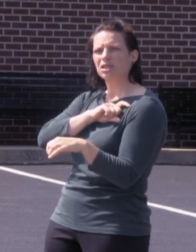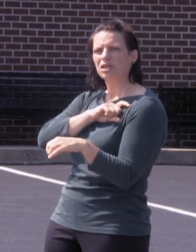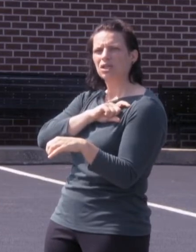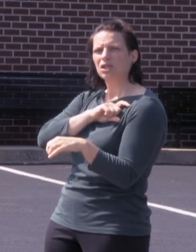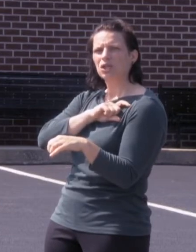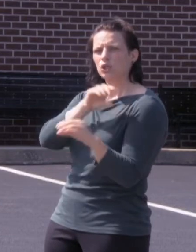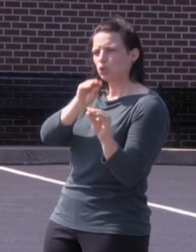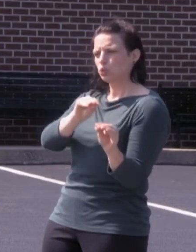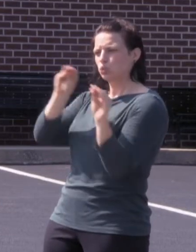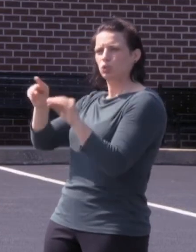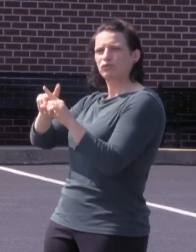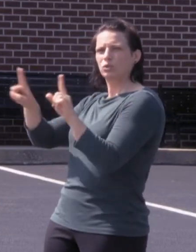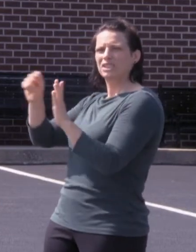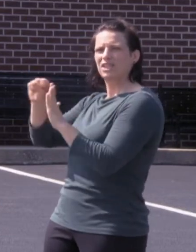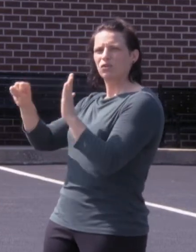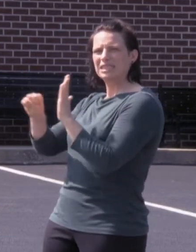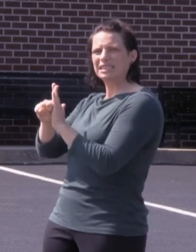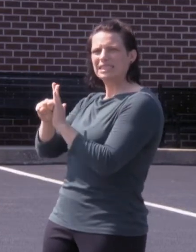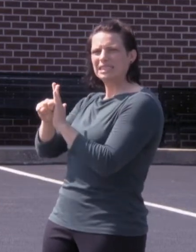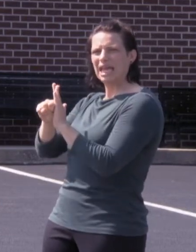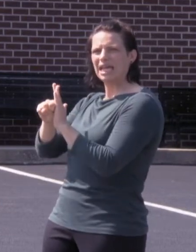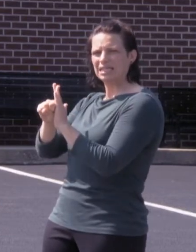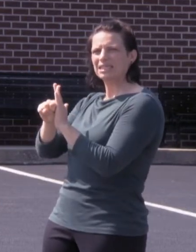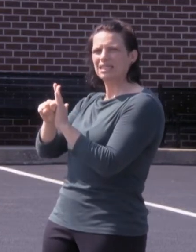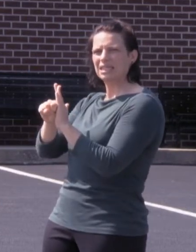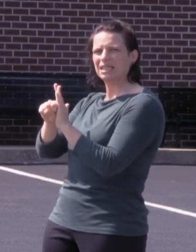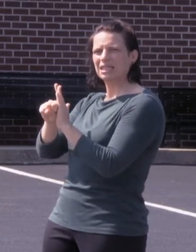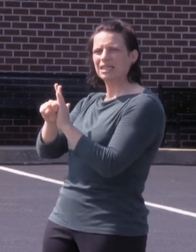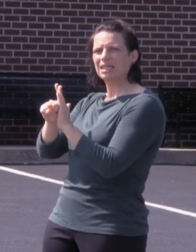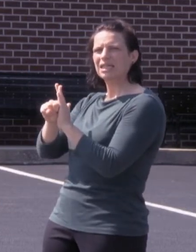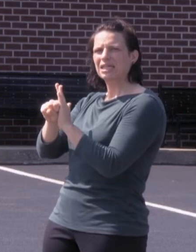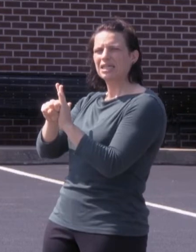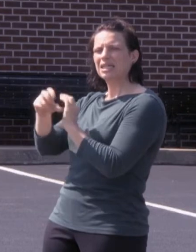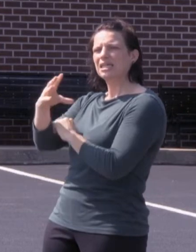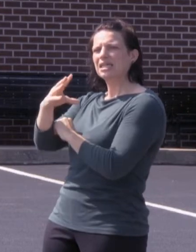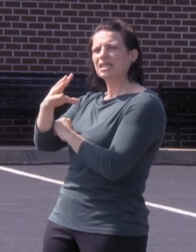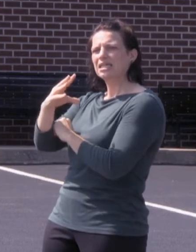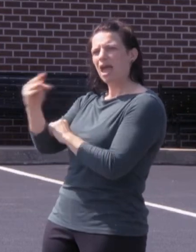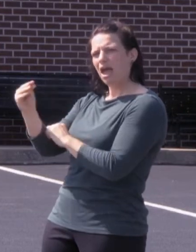move to a different state, in the normal career path, and